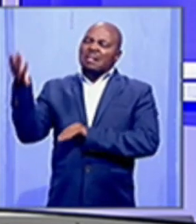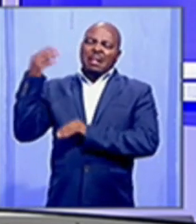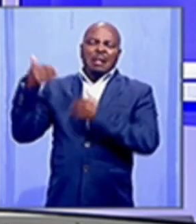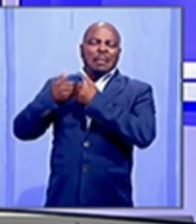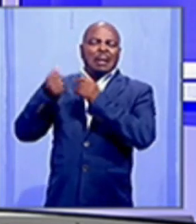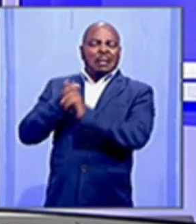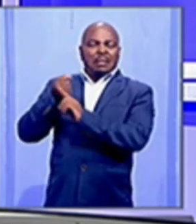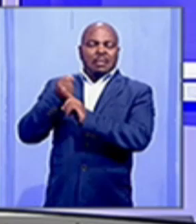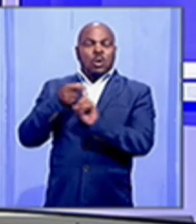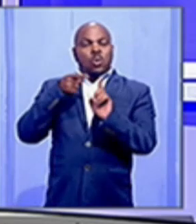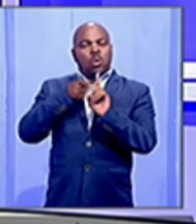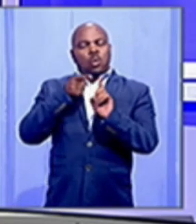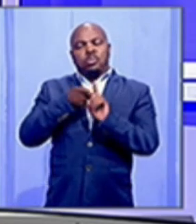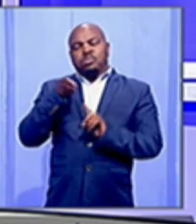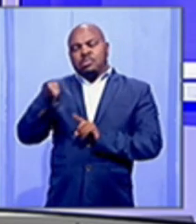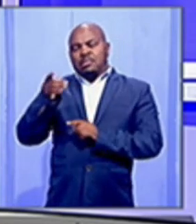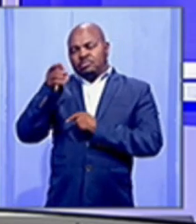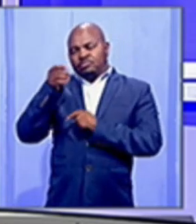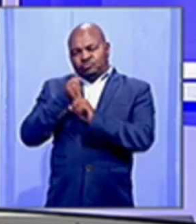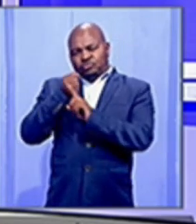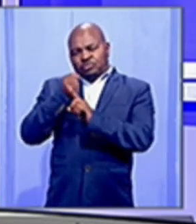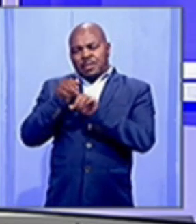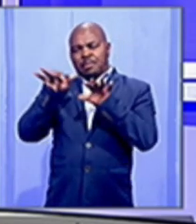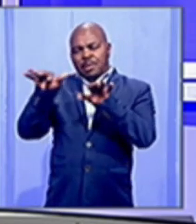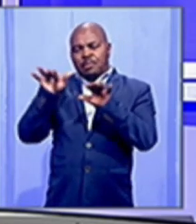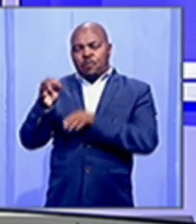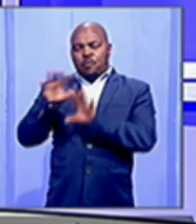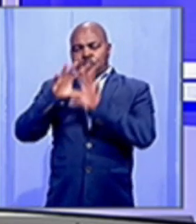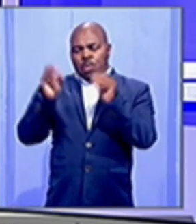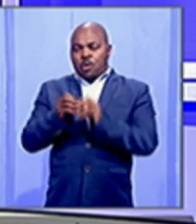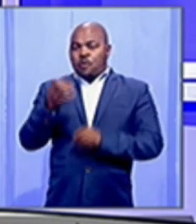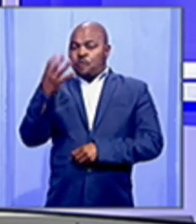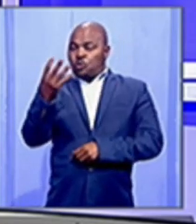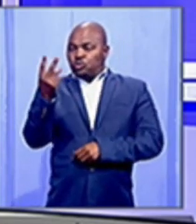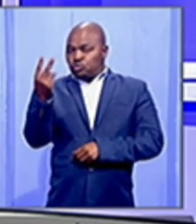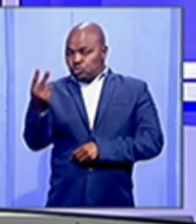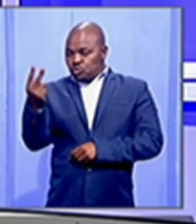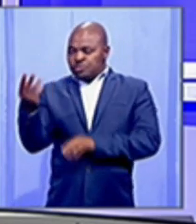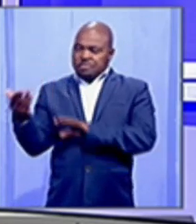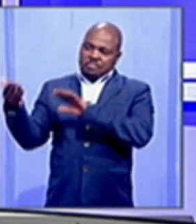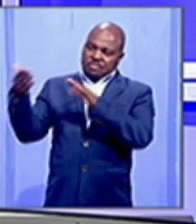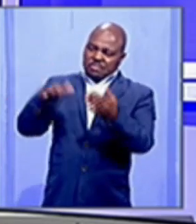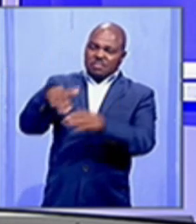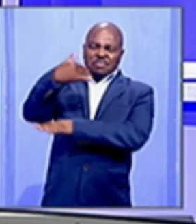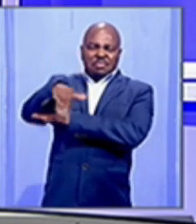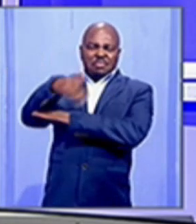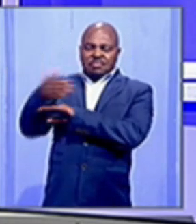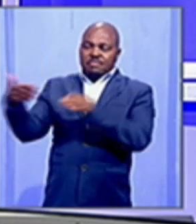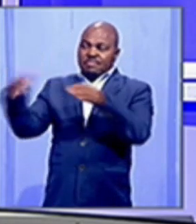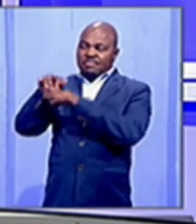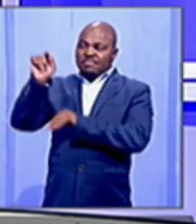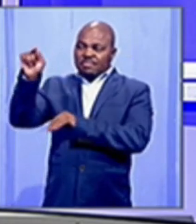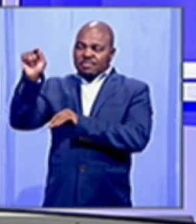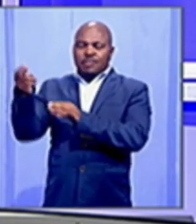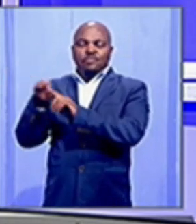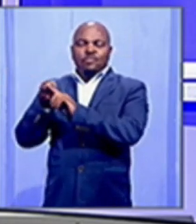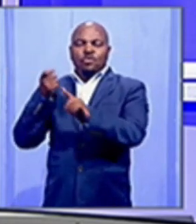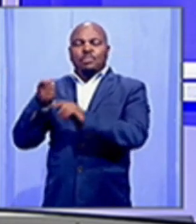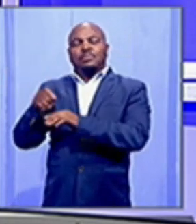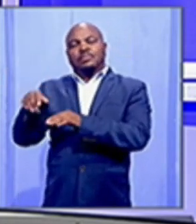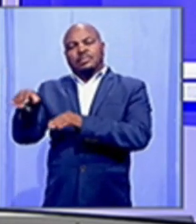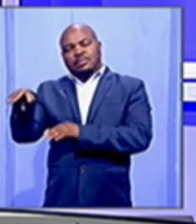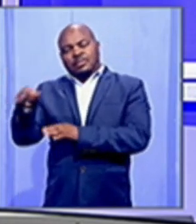go tlotlomatsa balwela kgololosego ba le 42 bao ditopo le masaledi a bona a neng a sa tswa go goroga go tswa kwa dinageng tsa